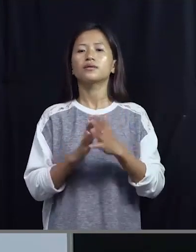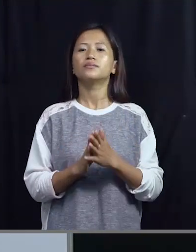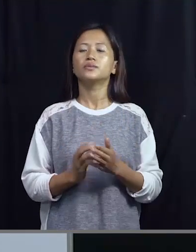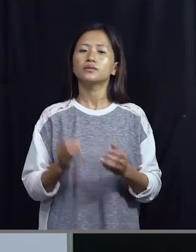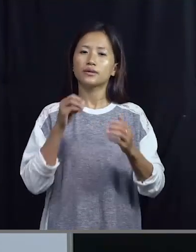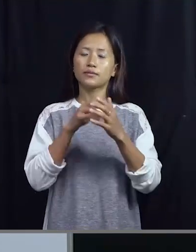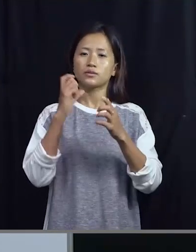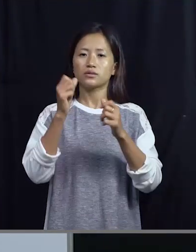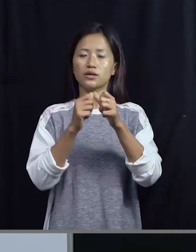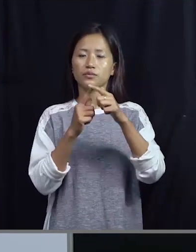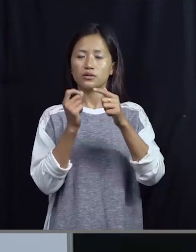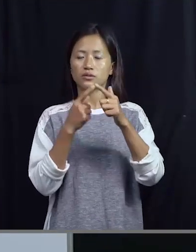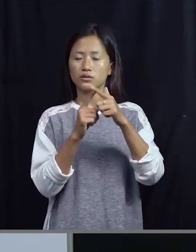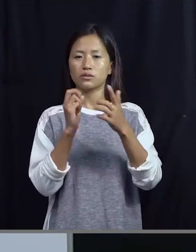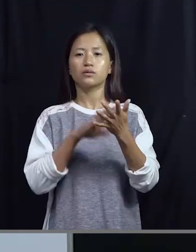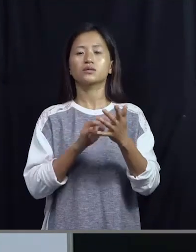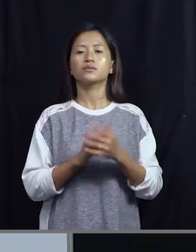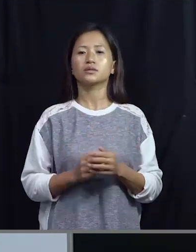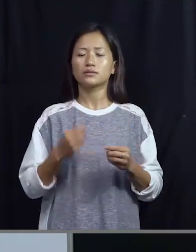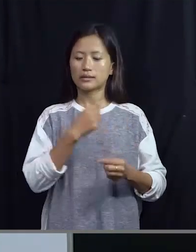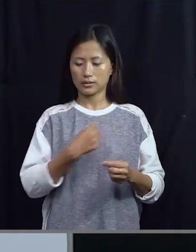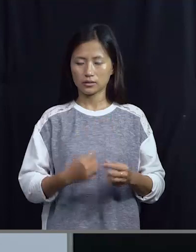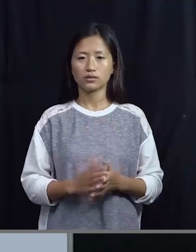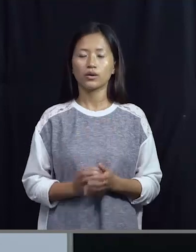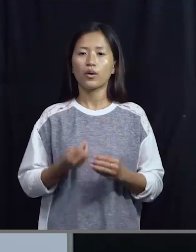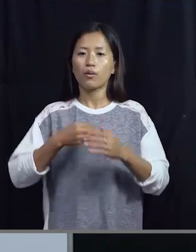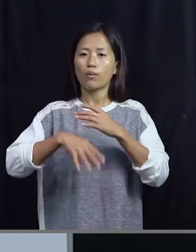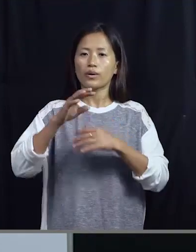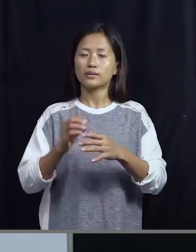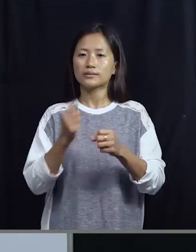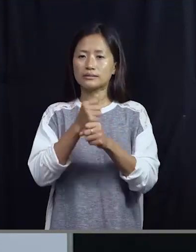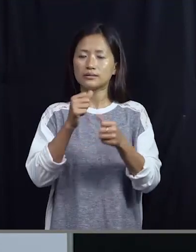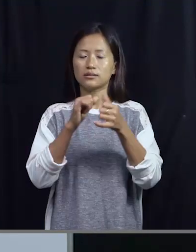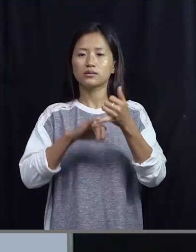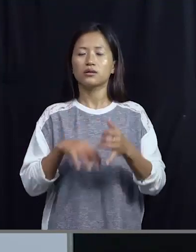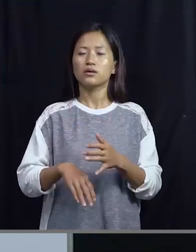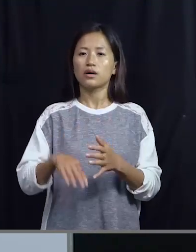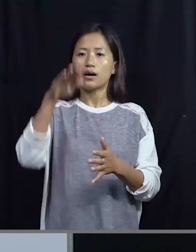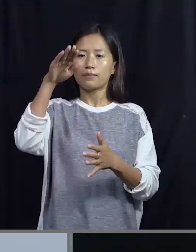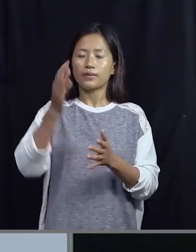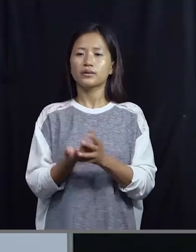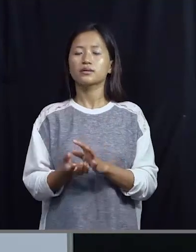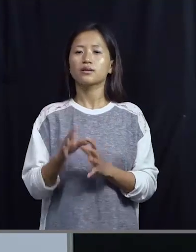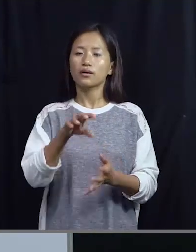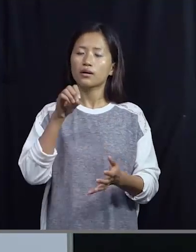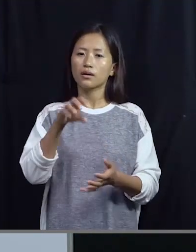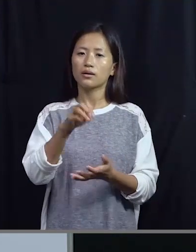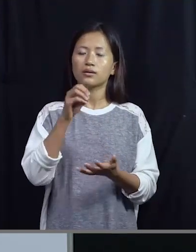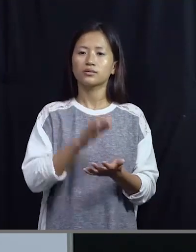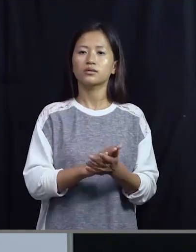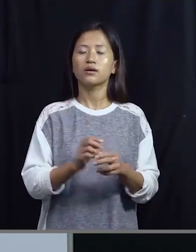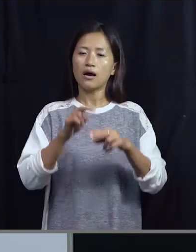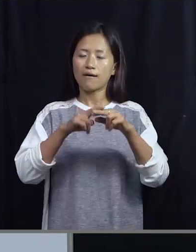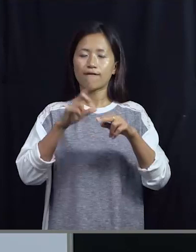they kept on digesting, the gas went up and got collected in this floating